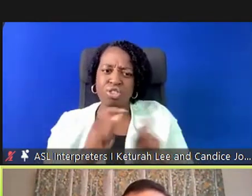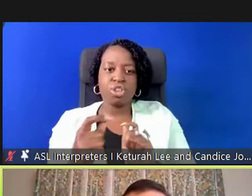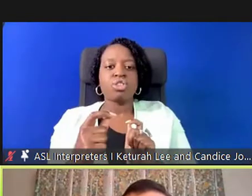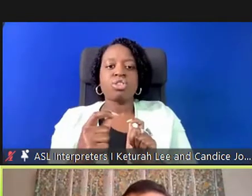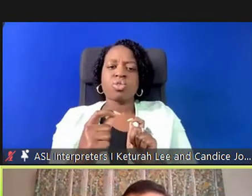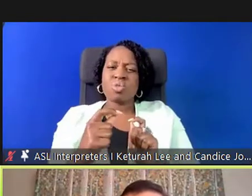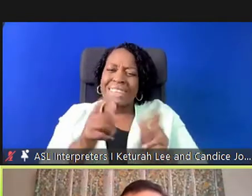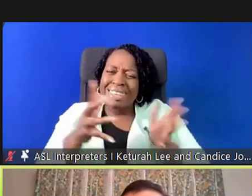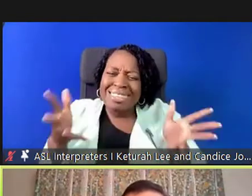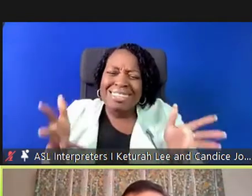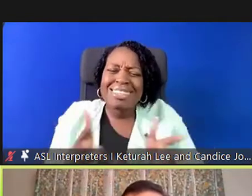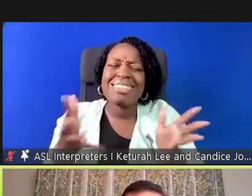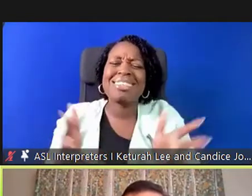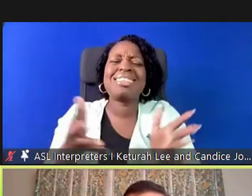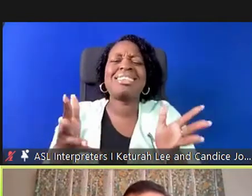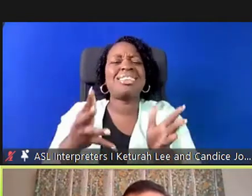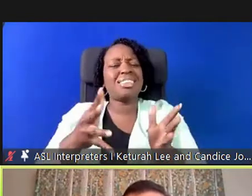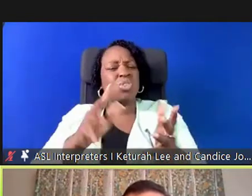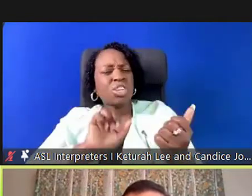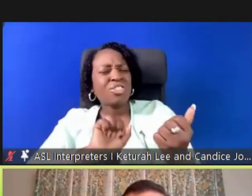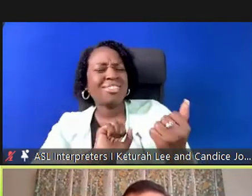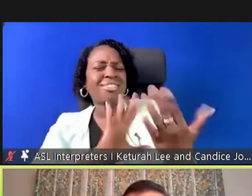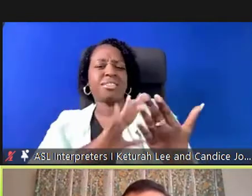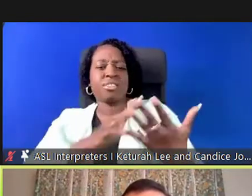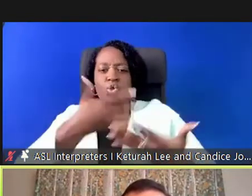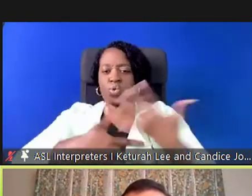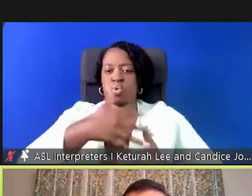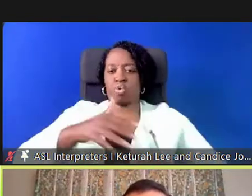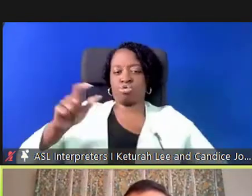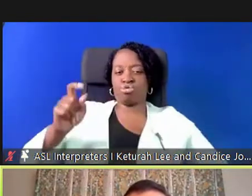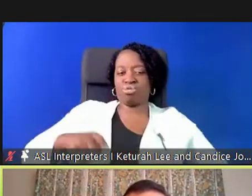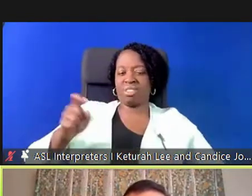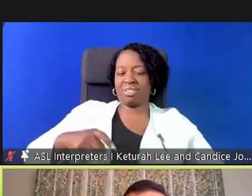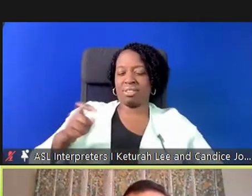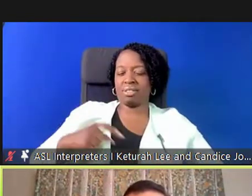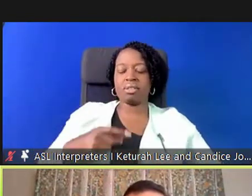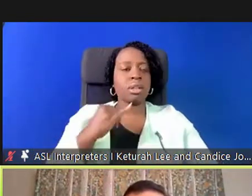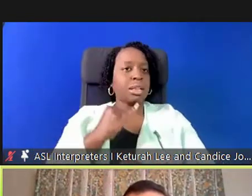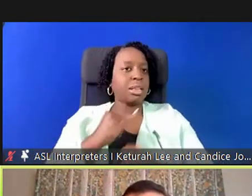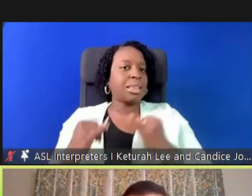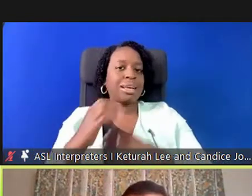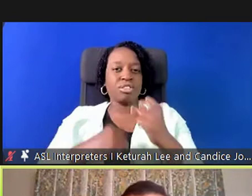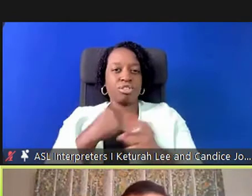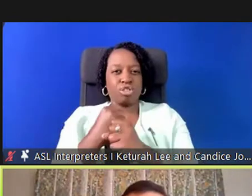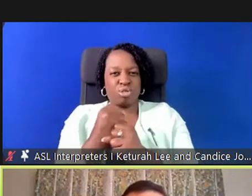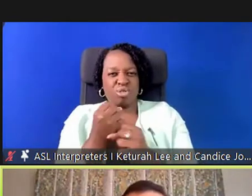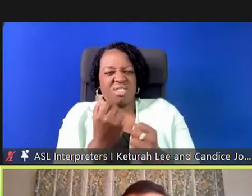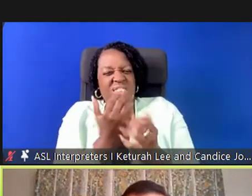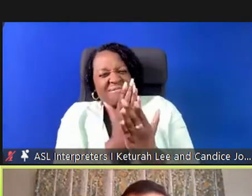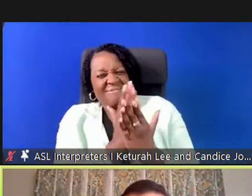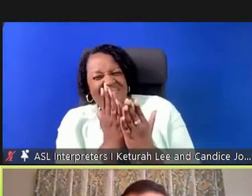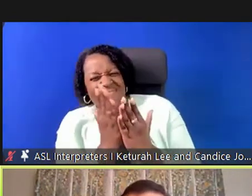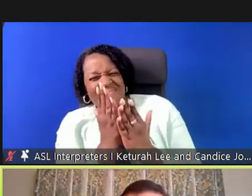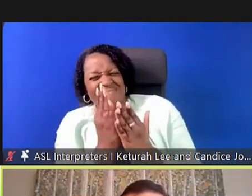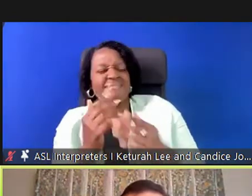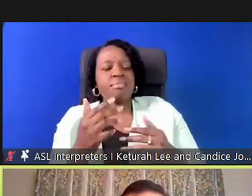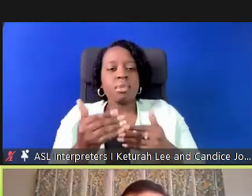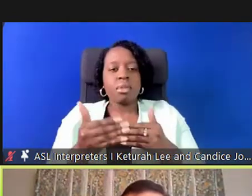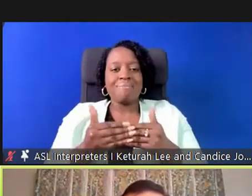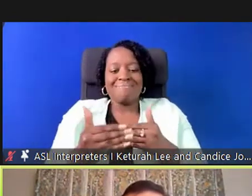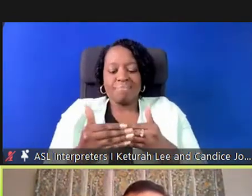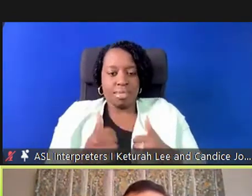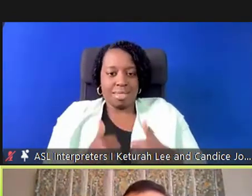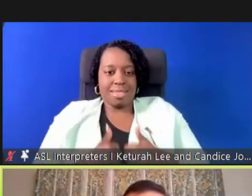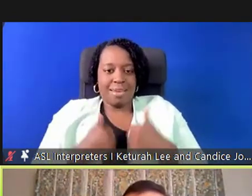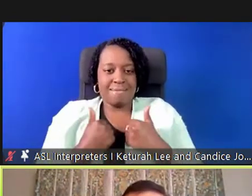And so preventive strategies several years earlier in the life course that maintain or enhance existing